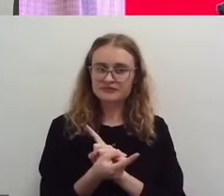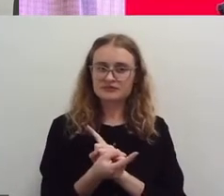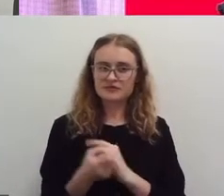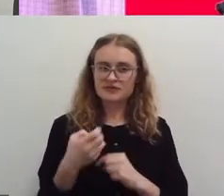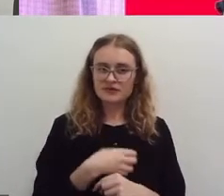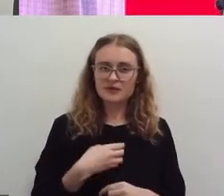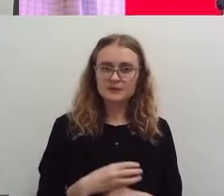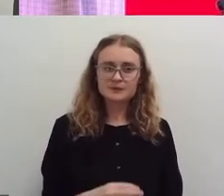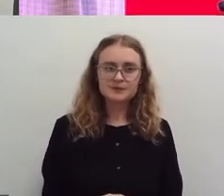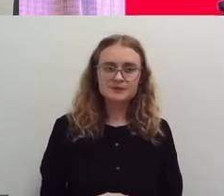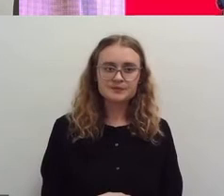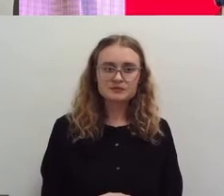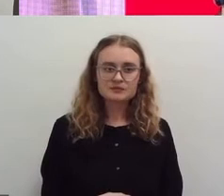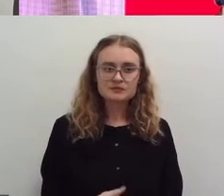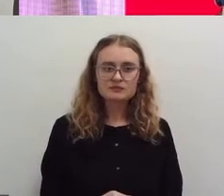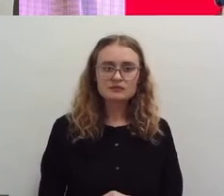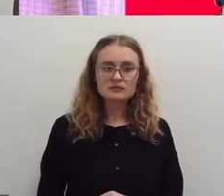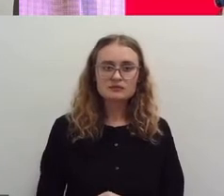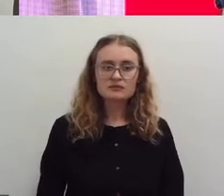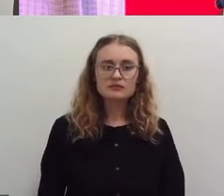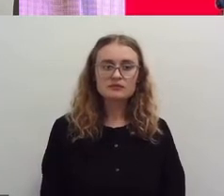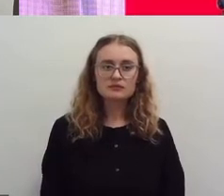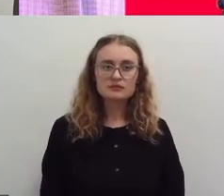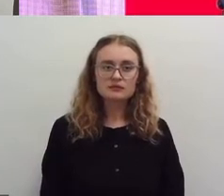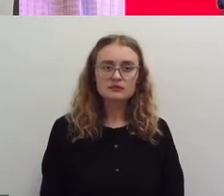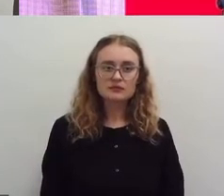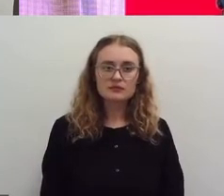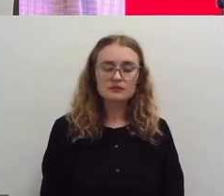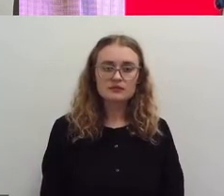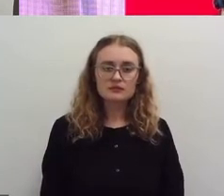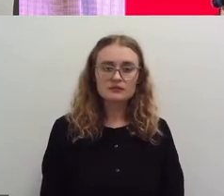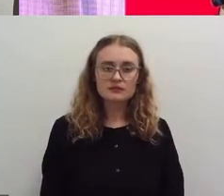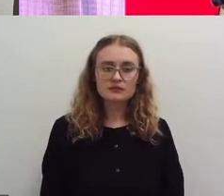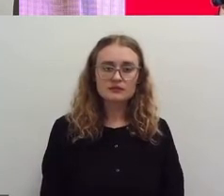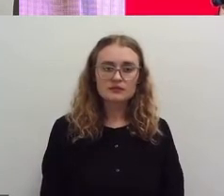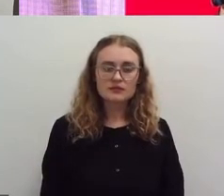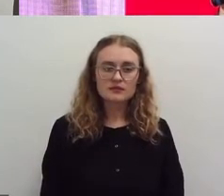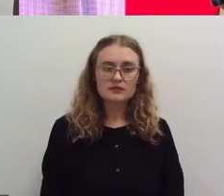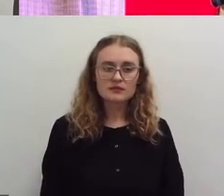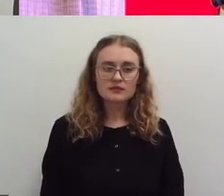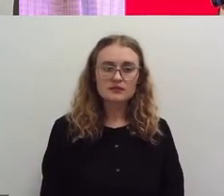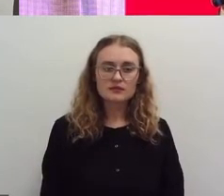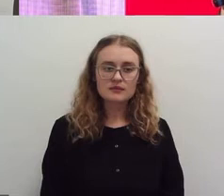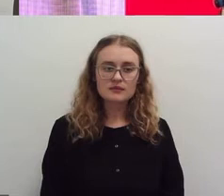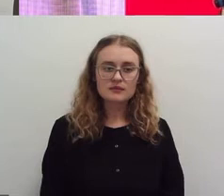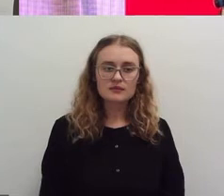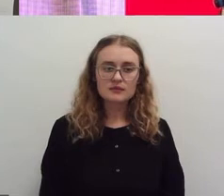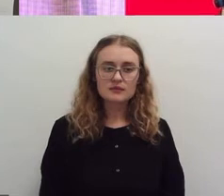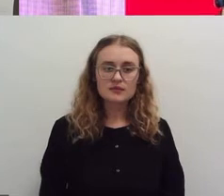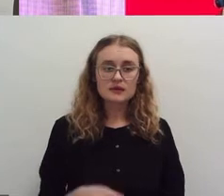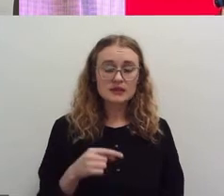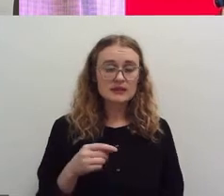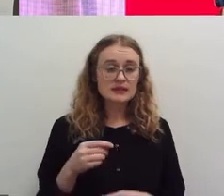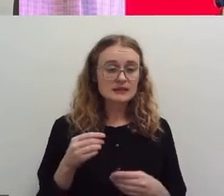it followed one path and one path only, about what we can actually do to encourage